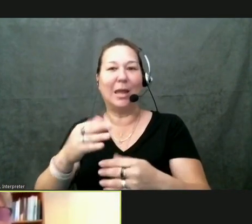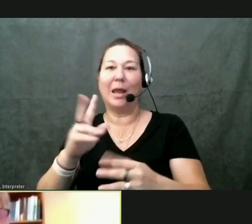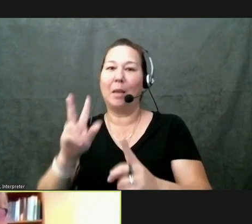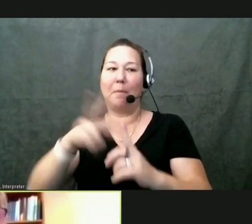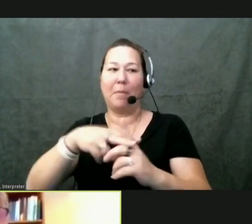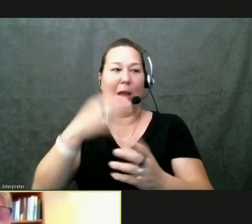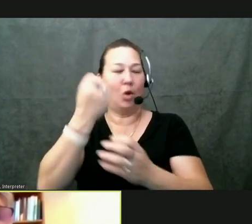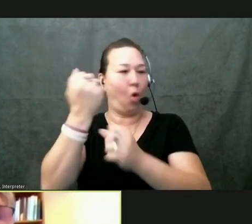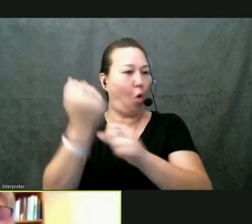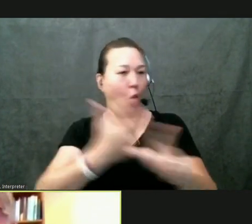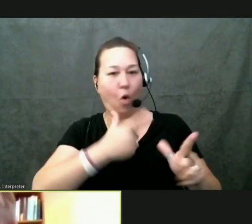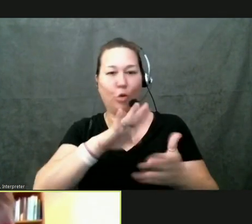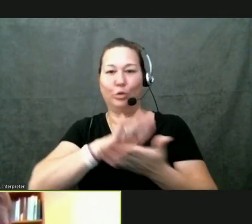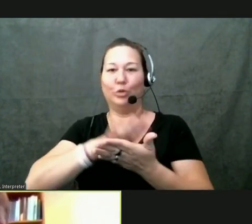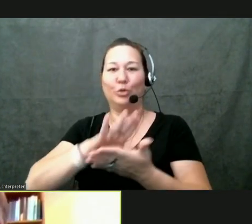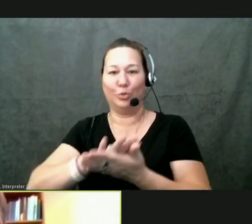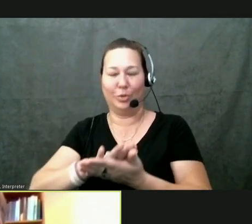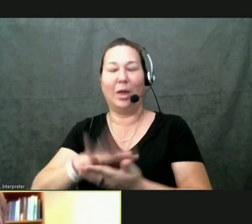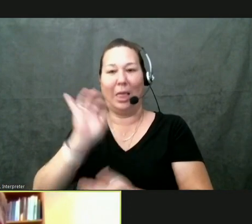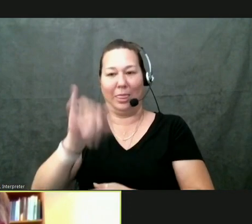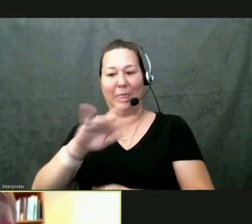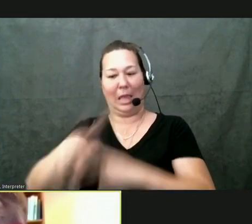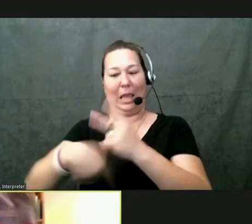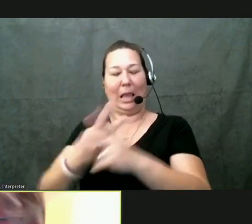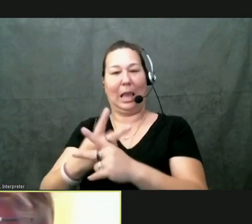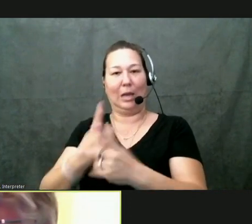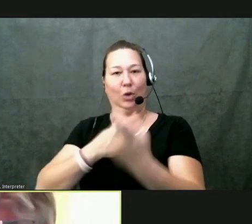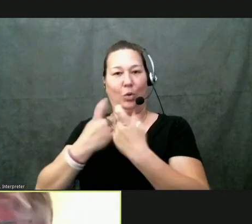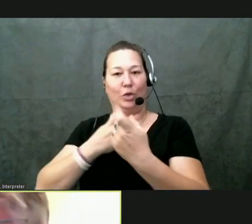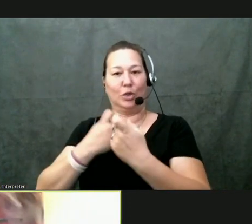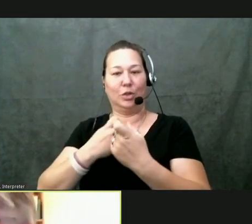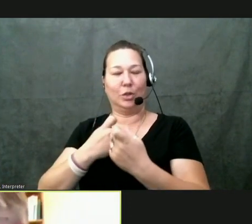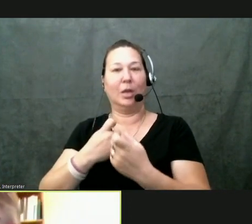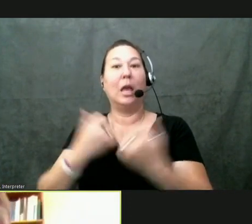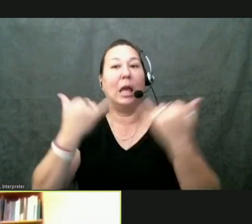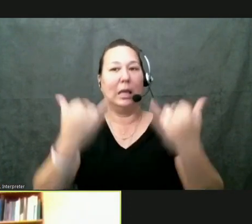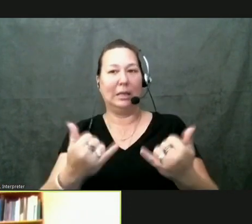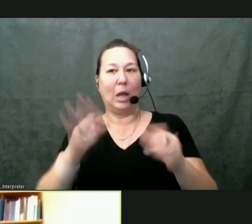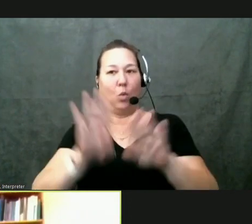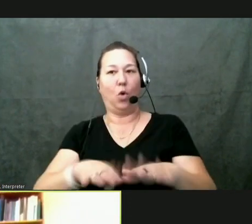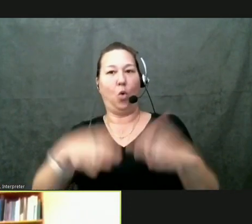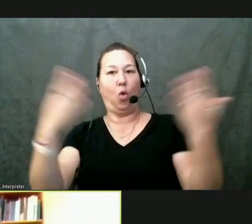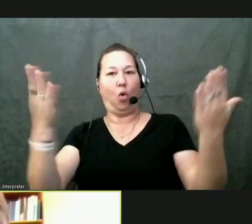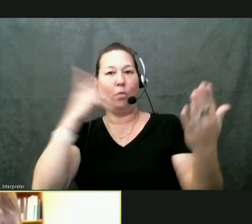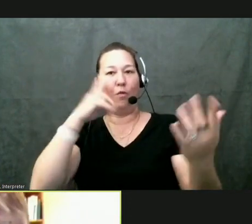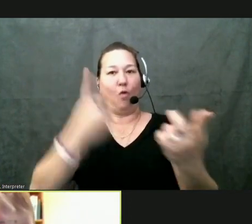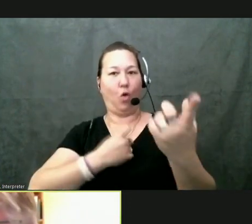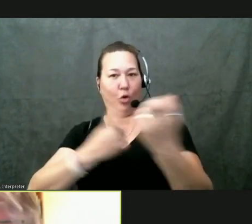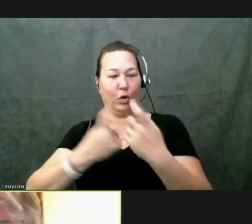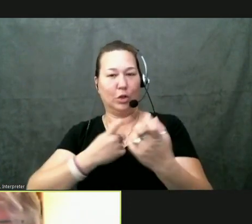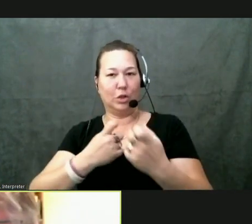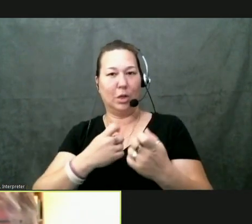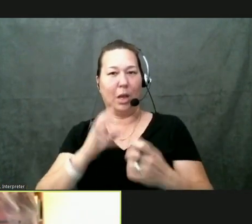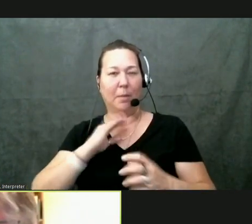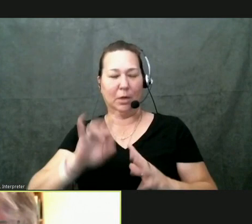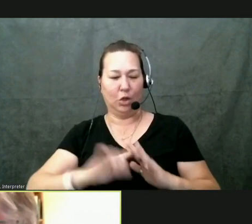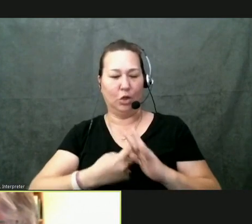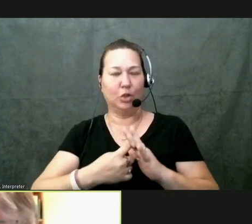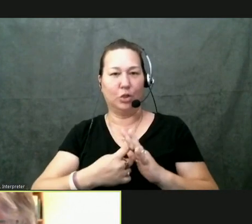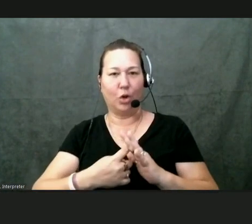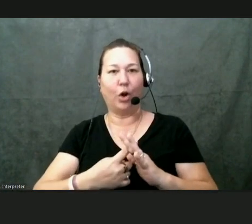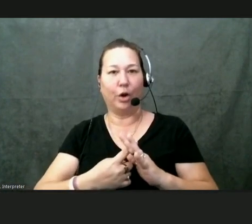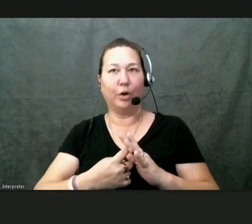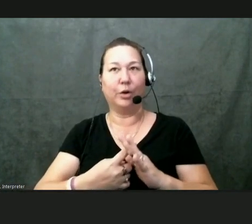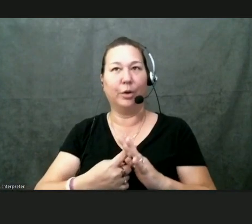versus high schools, those kinds of questions. So we're going to go to questions now, and I'm going to start with one from John,